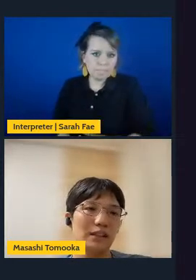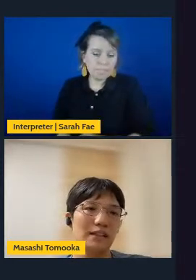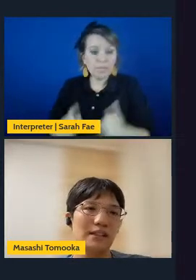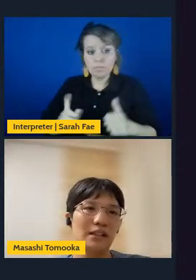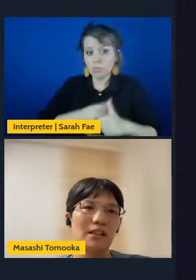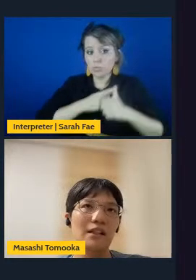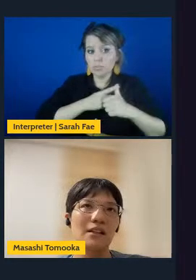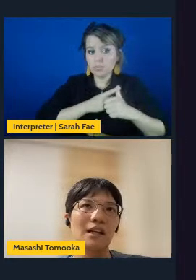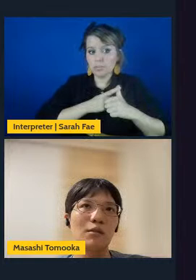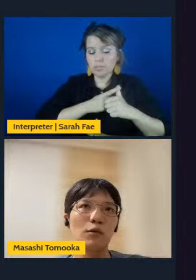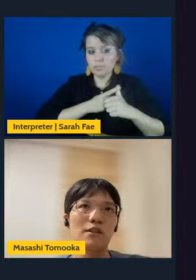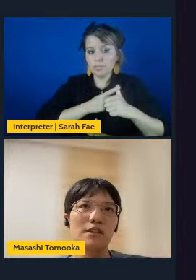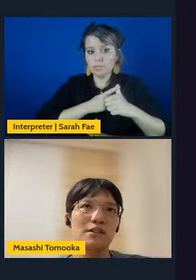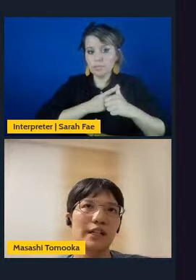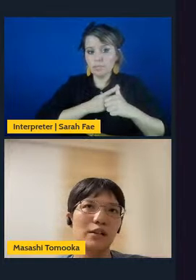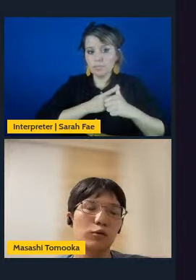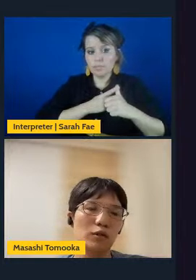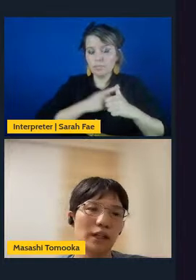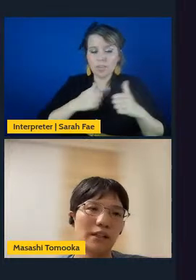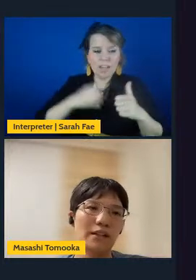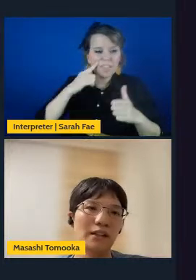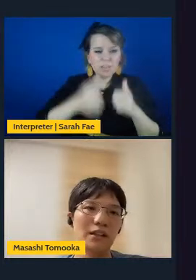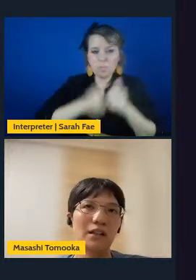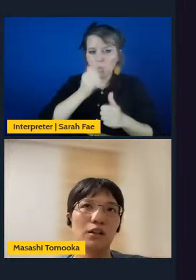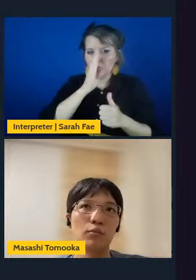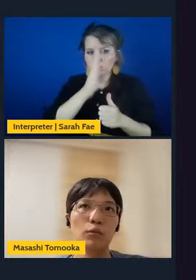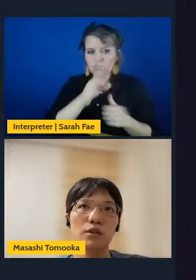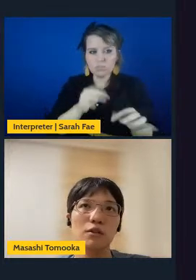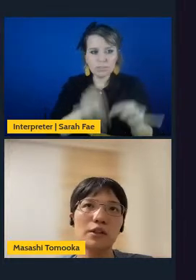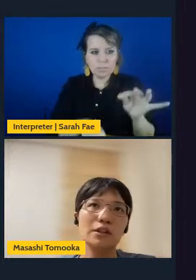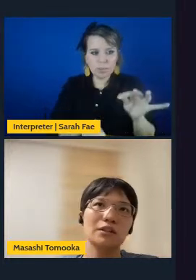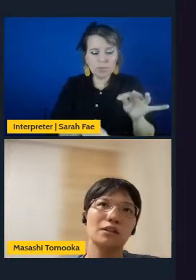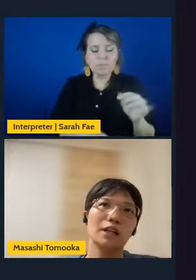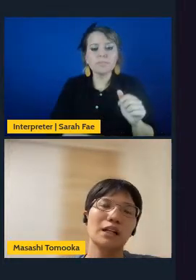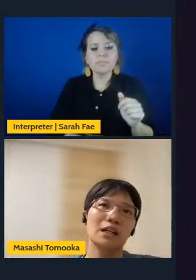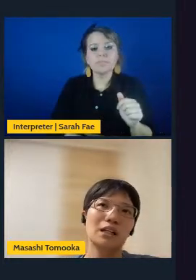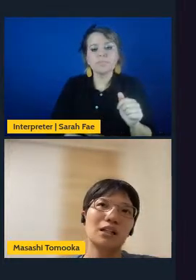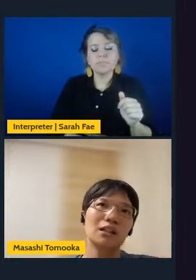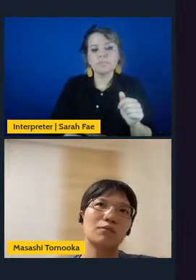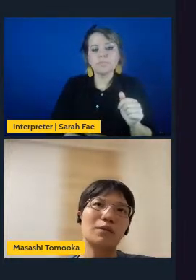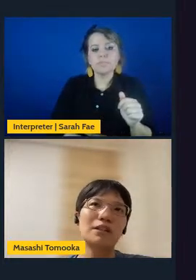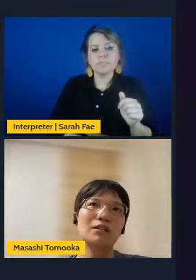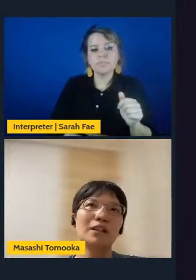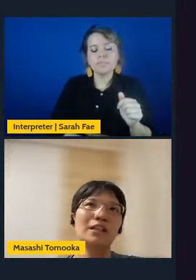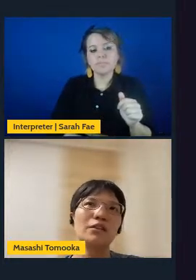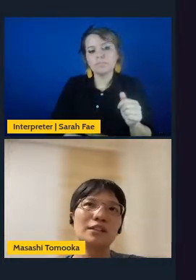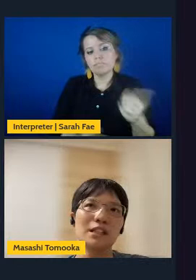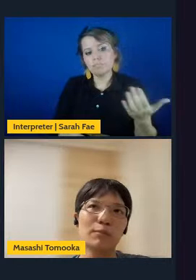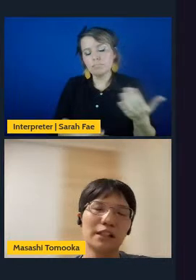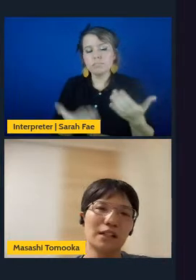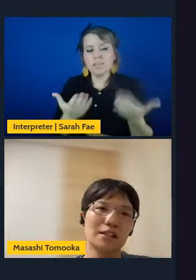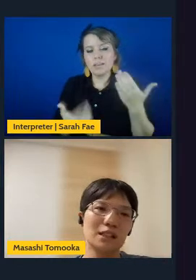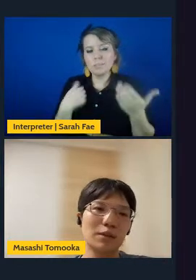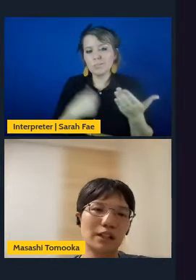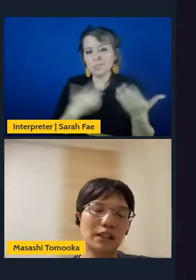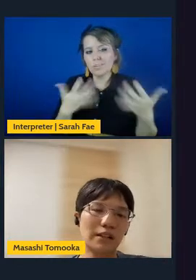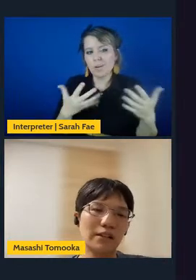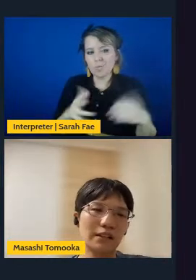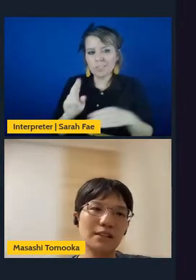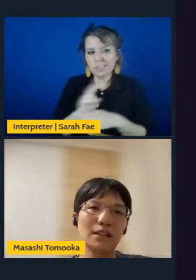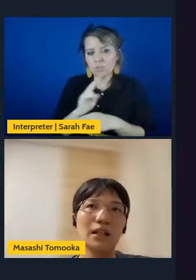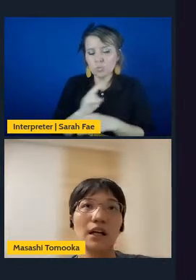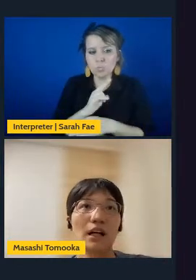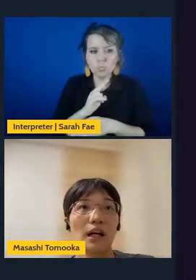one, I think, is the most straightforward, and most of you are maybe already using patterns